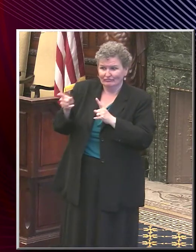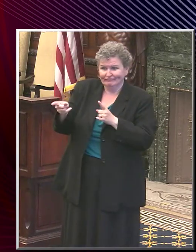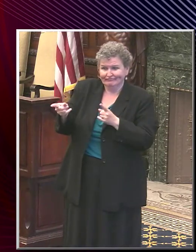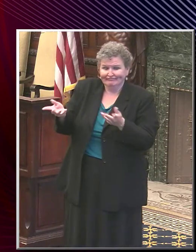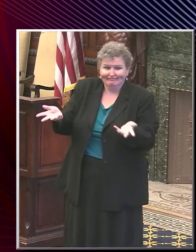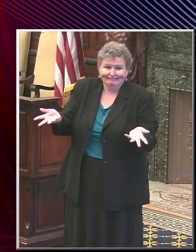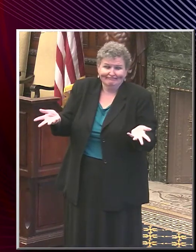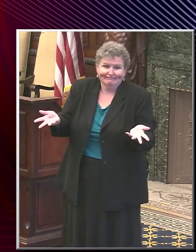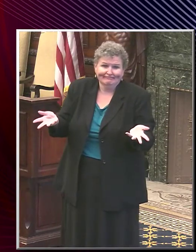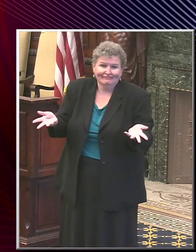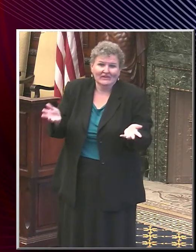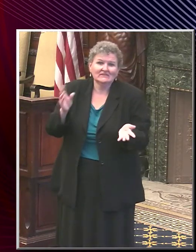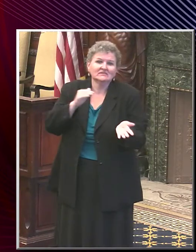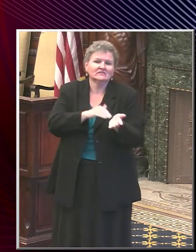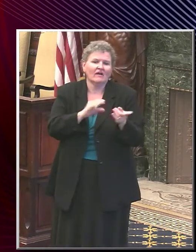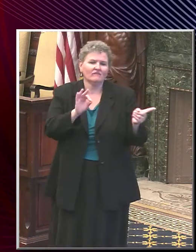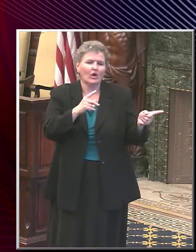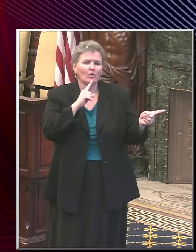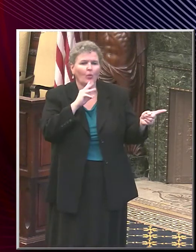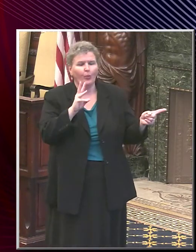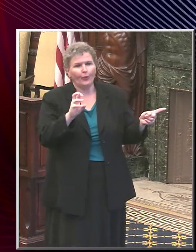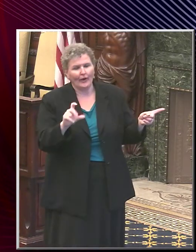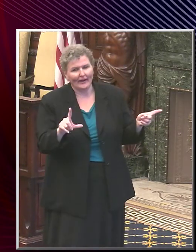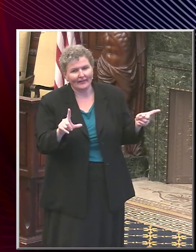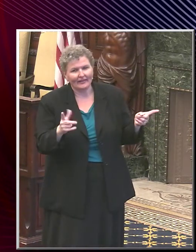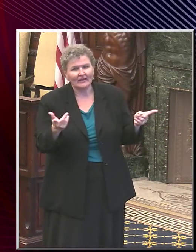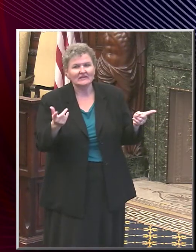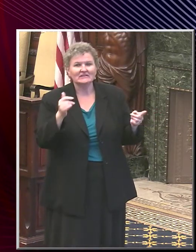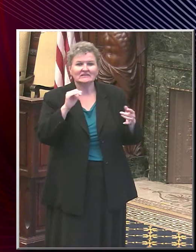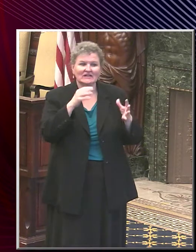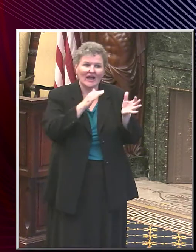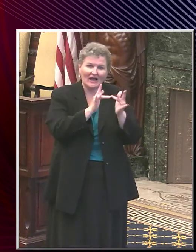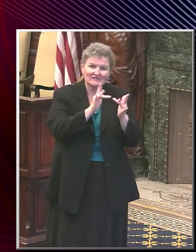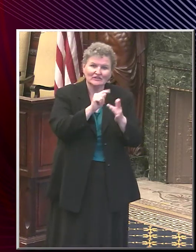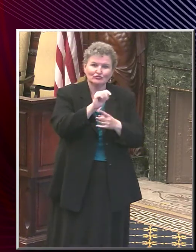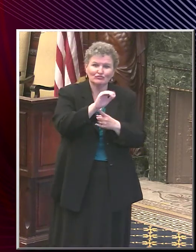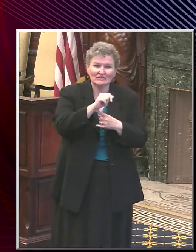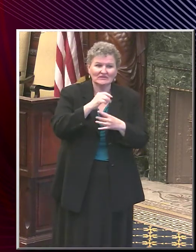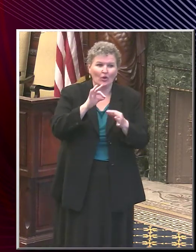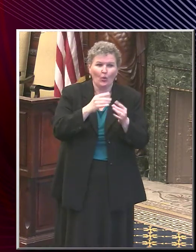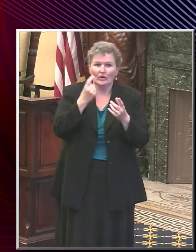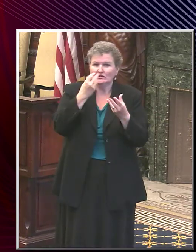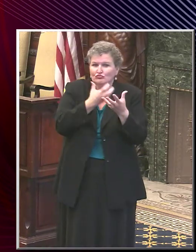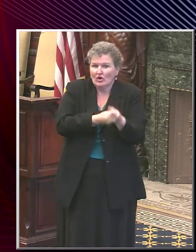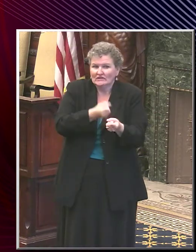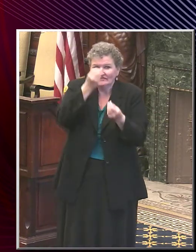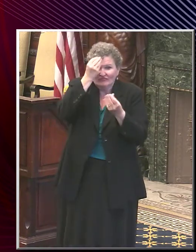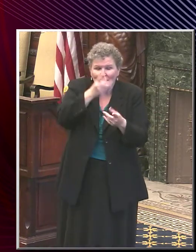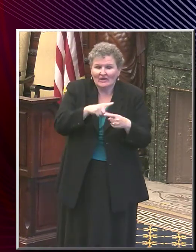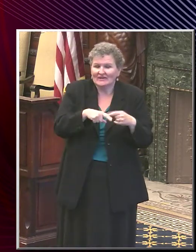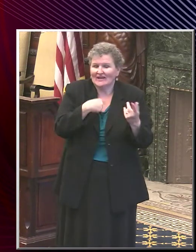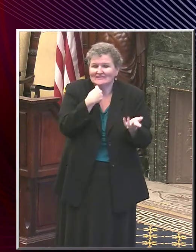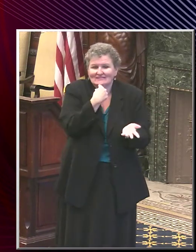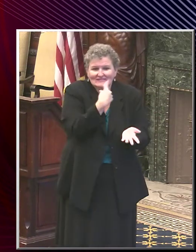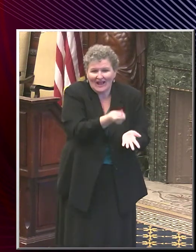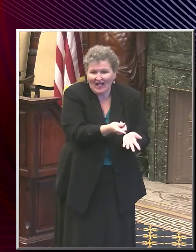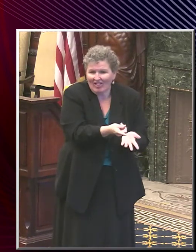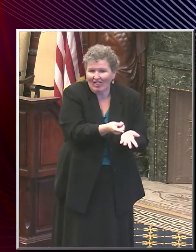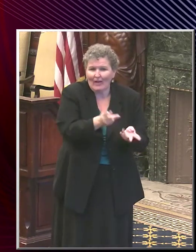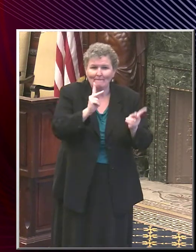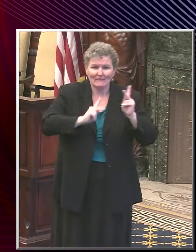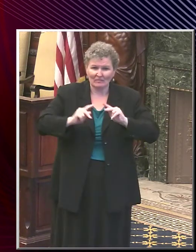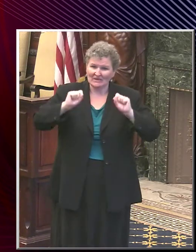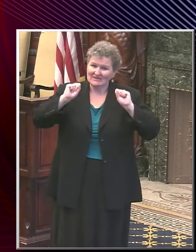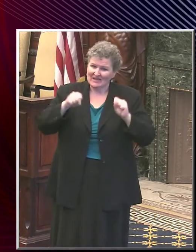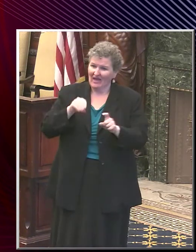The fact of the matter is with contact tracing, you always end up just trusting the information you're given. People can be out there exposing folks and tell you and